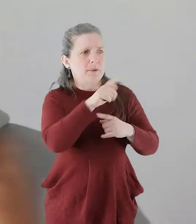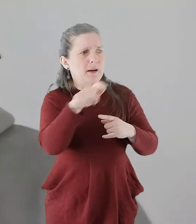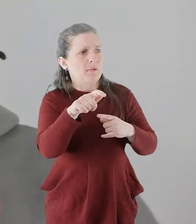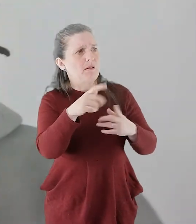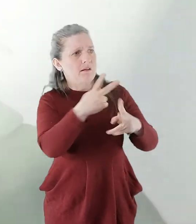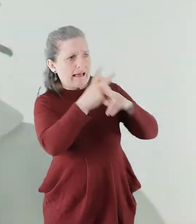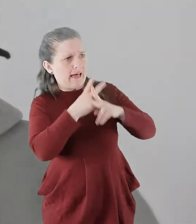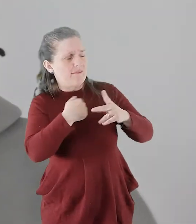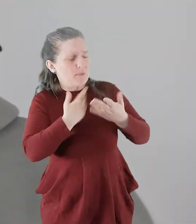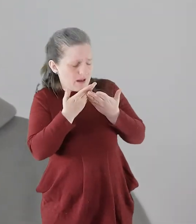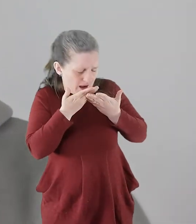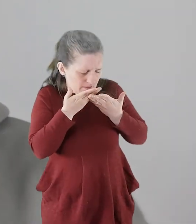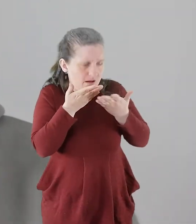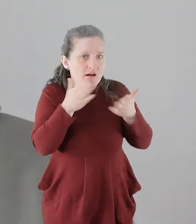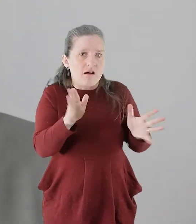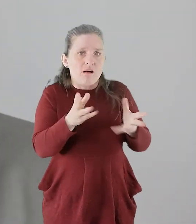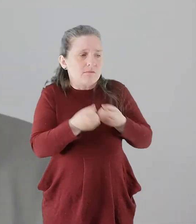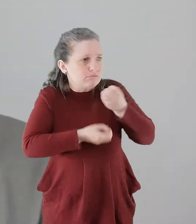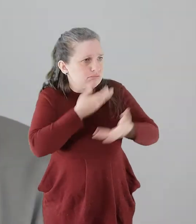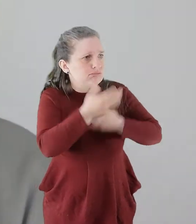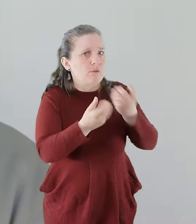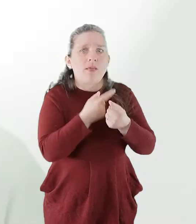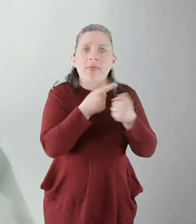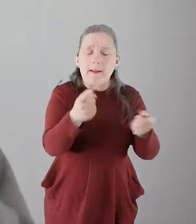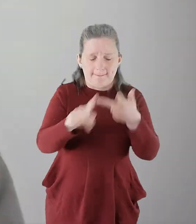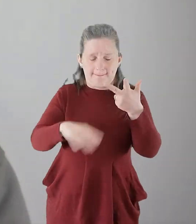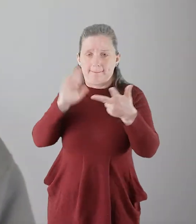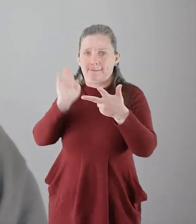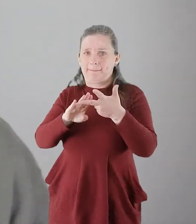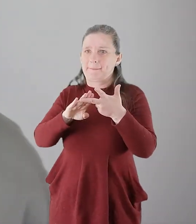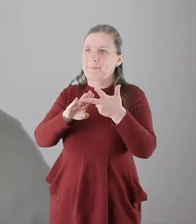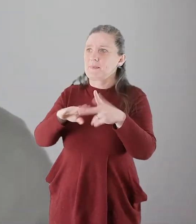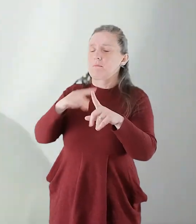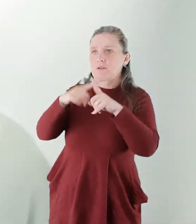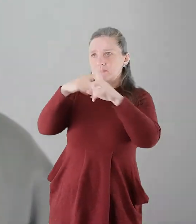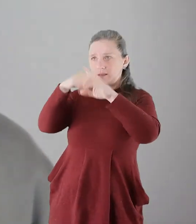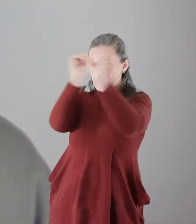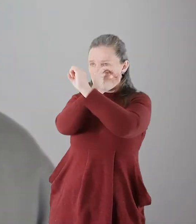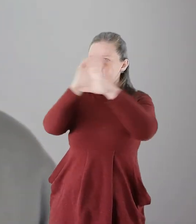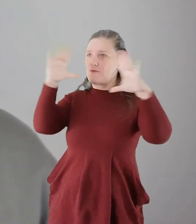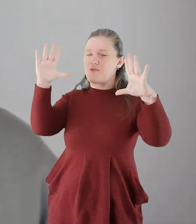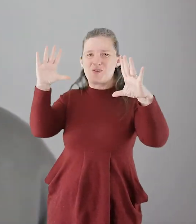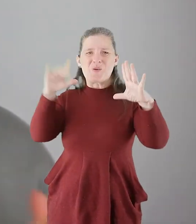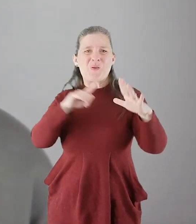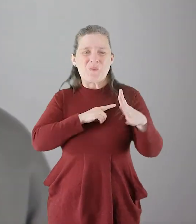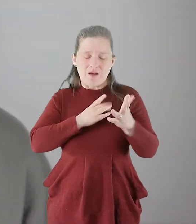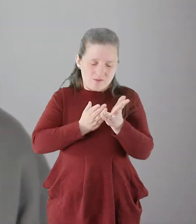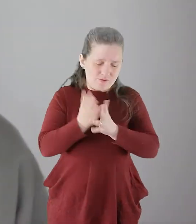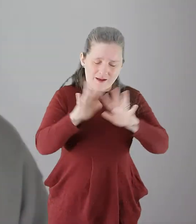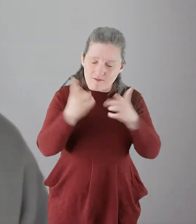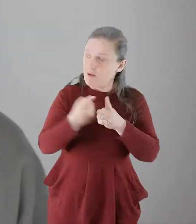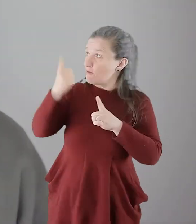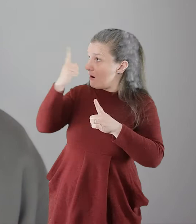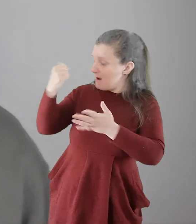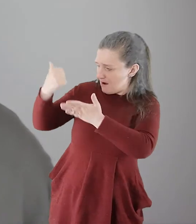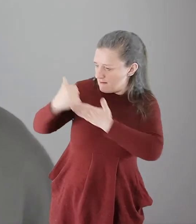and find people in your life that care about you and practice being vulnerable with them. And number three, try and find a positive perspective, because everything that we